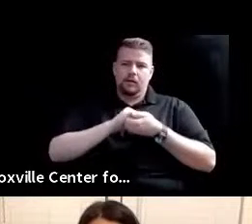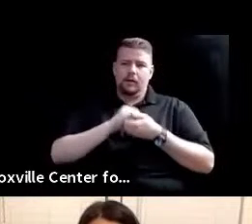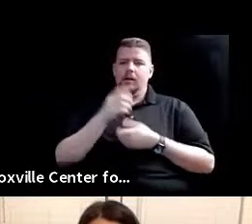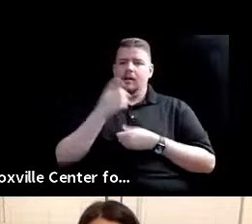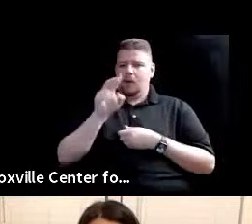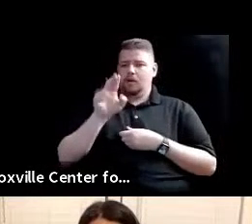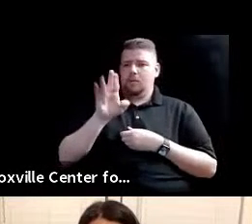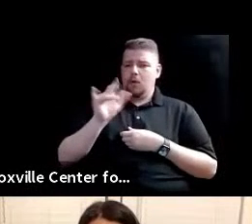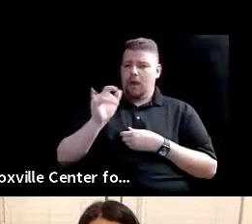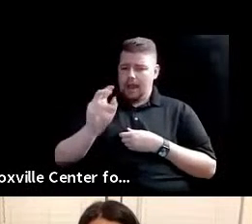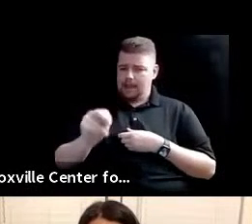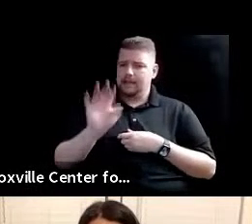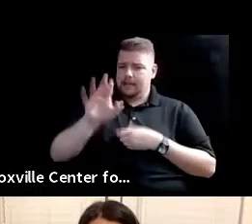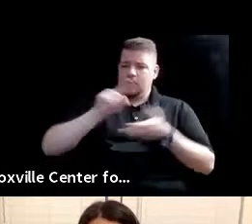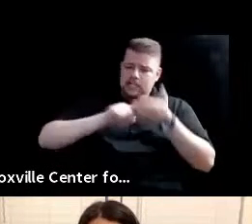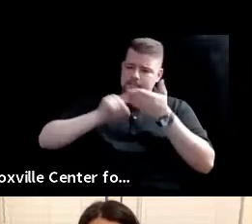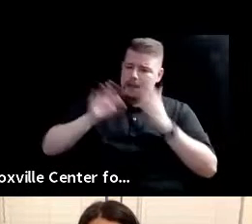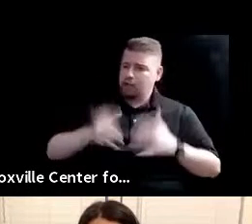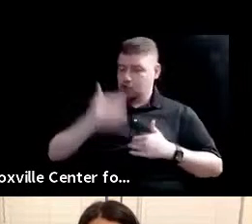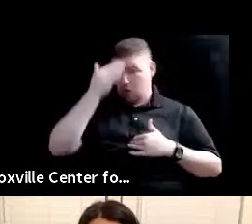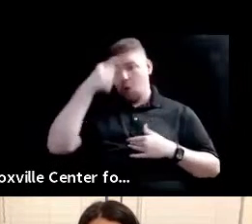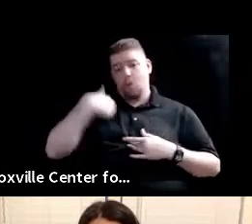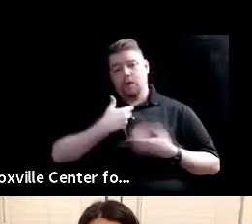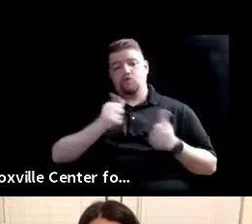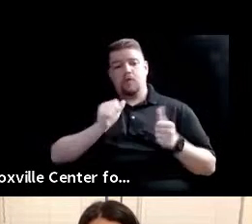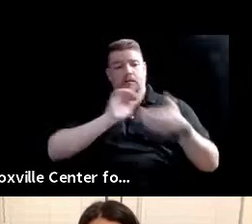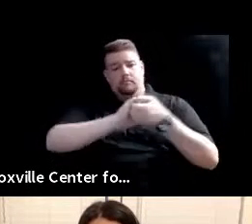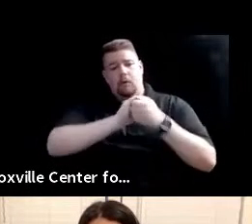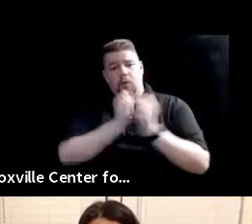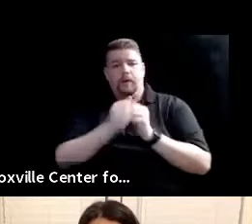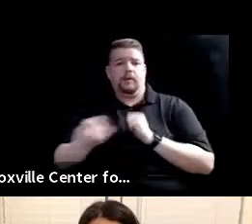know that we're trying to be partners in this.